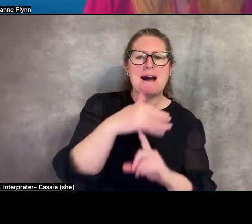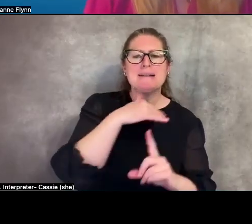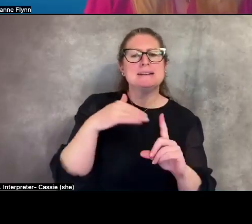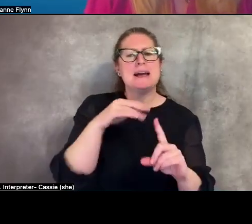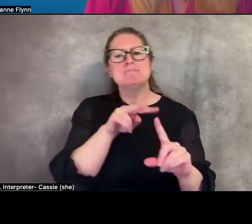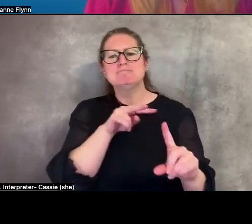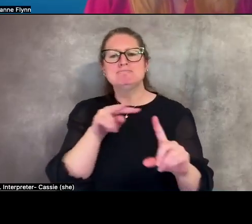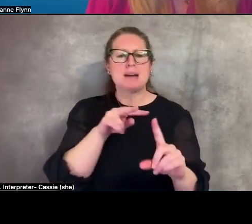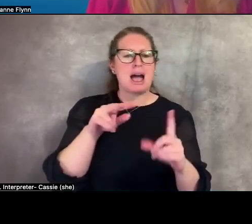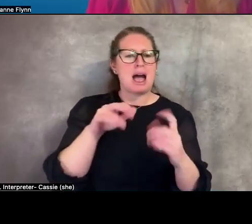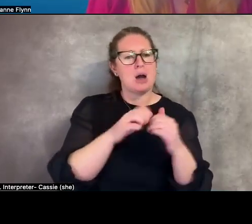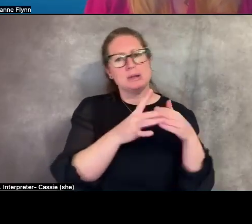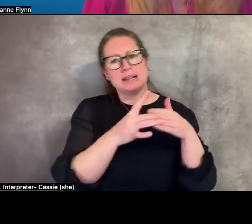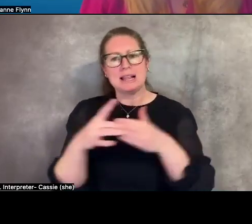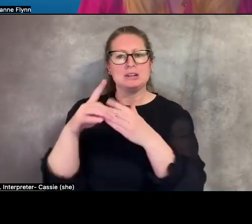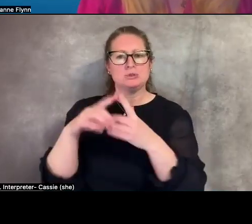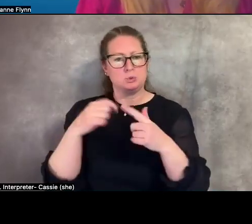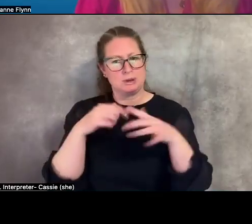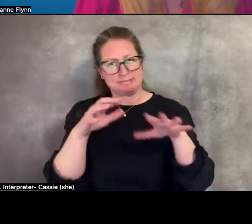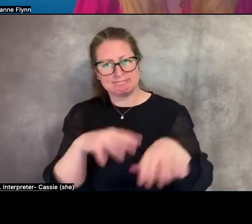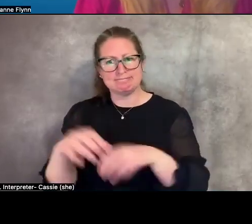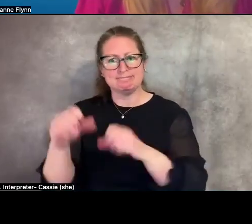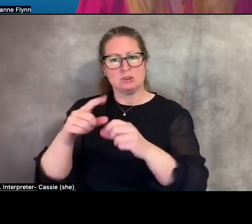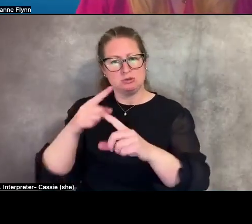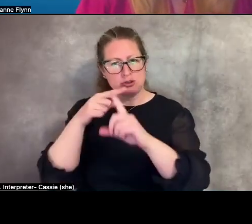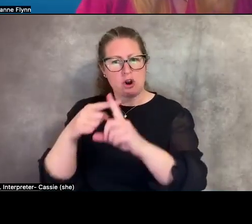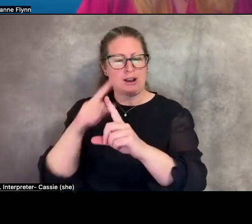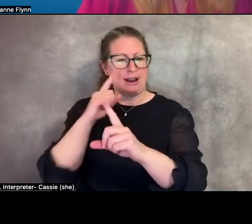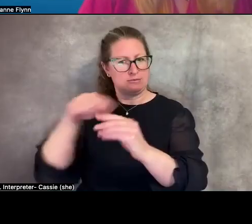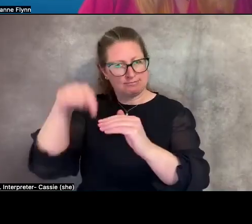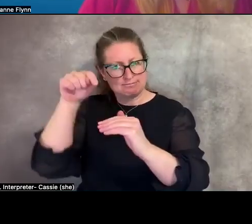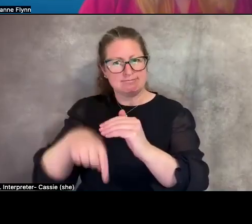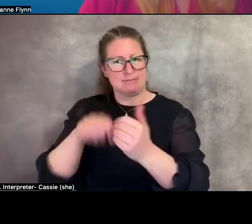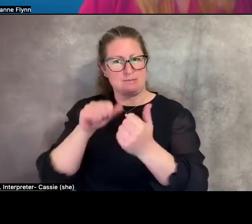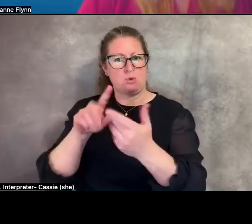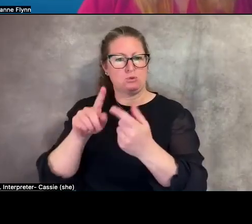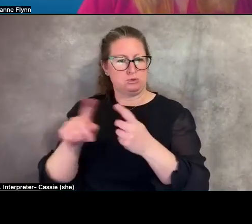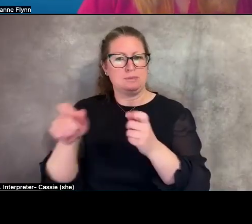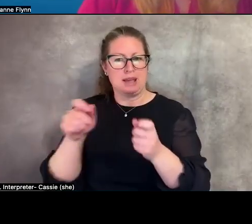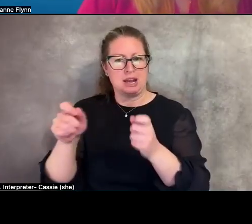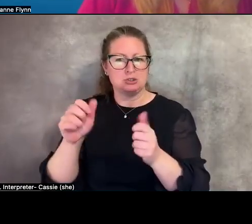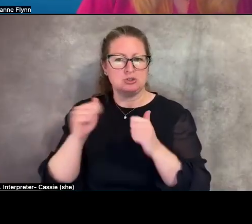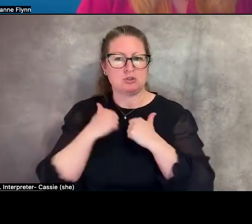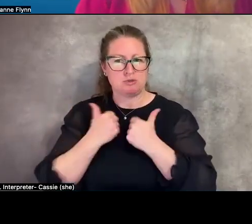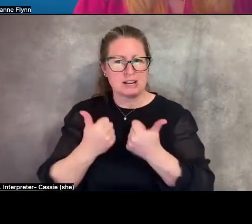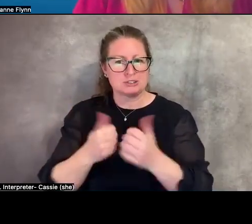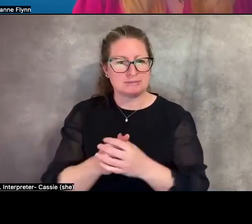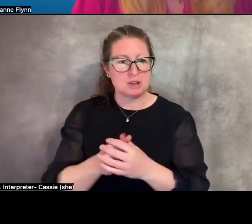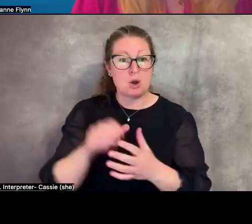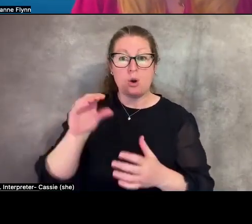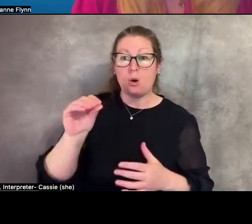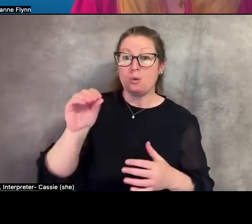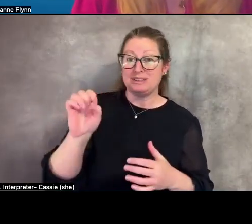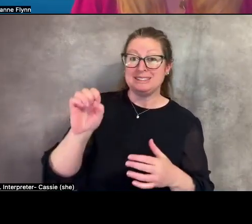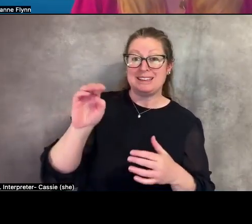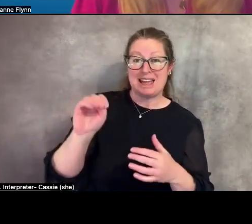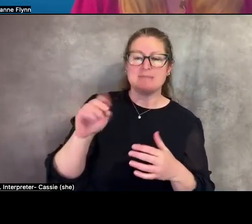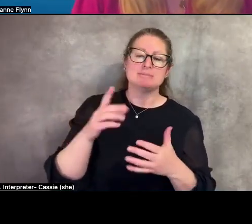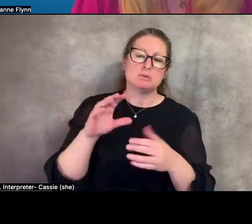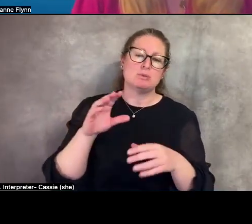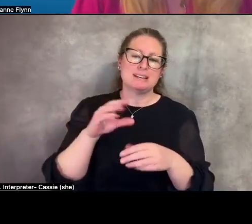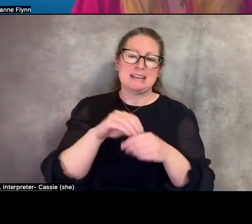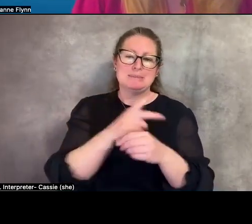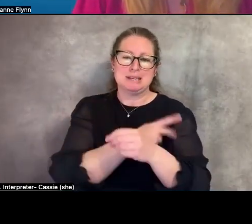to the adoption of a targeted and comprehensive approach to manage aggression. OIM, or the Office of Inpatient Management, identified